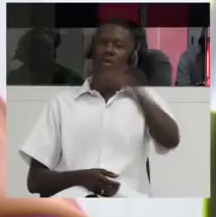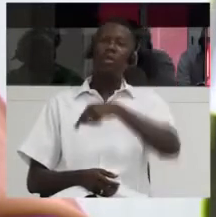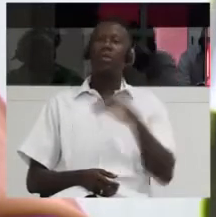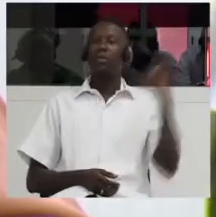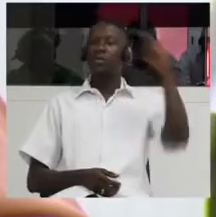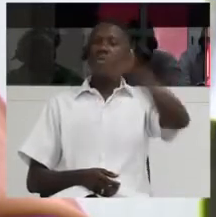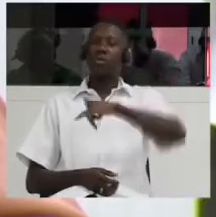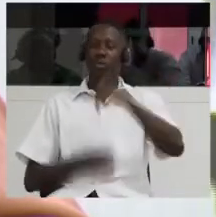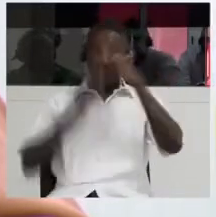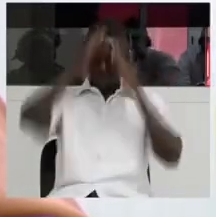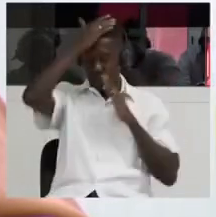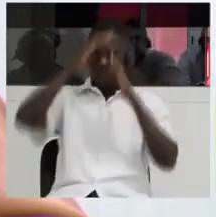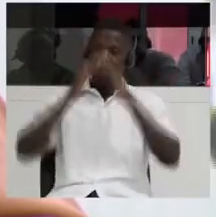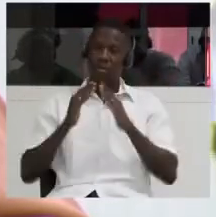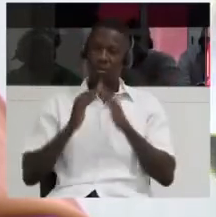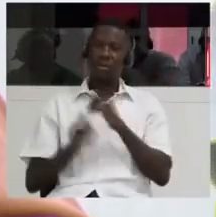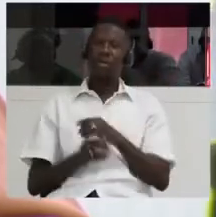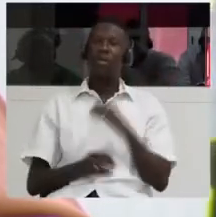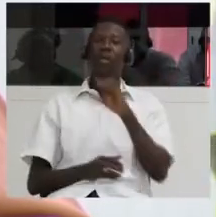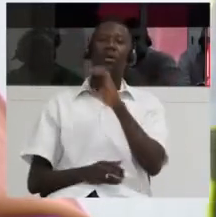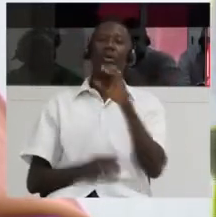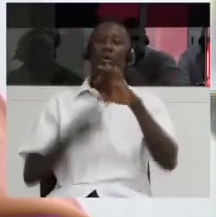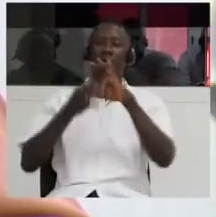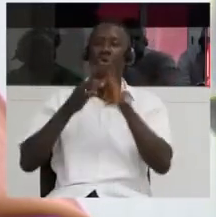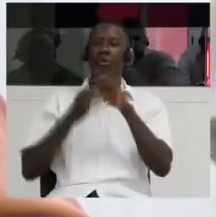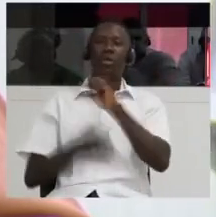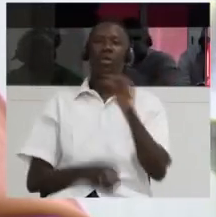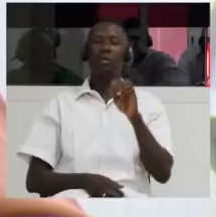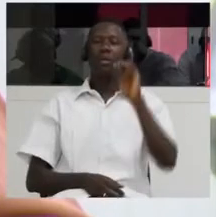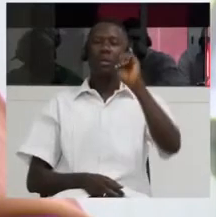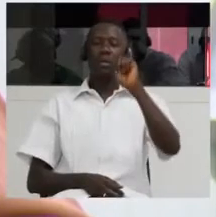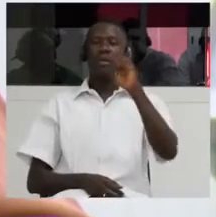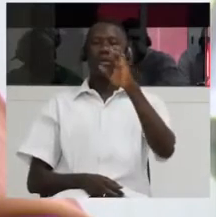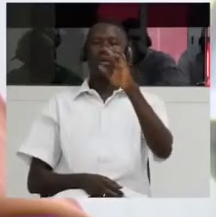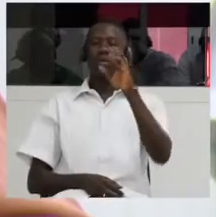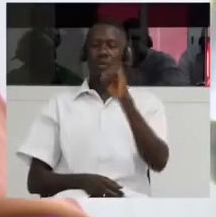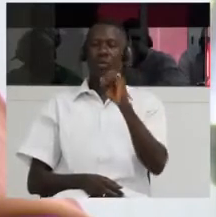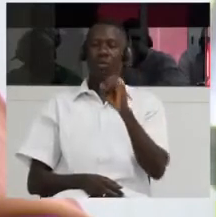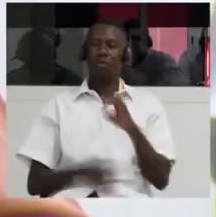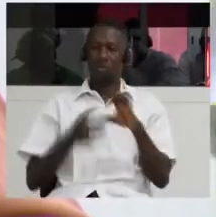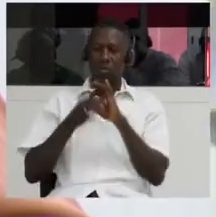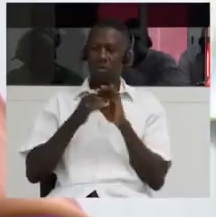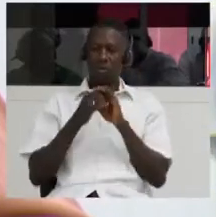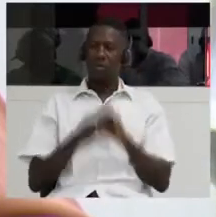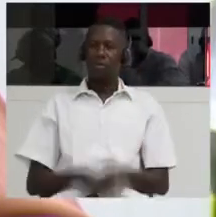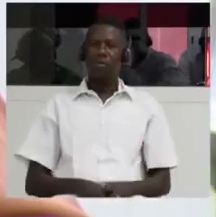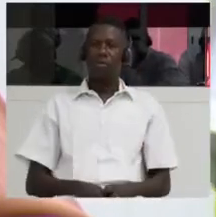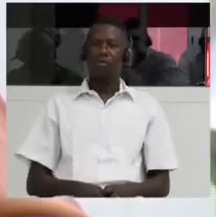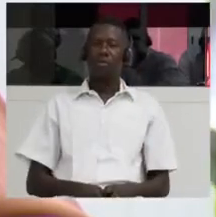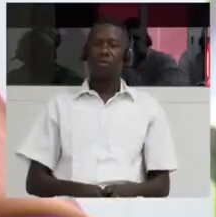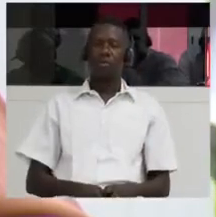was Echo Company. And who were your commanders? Then I